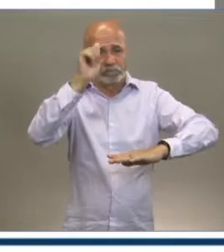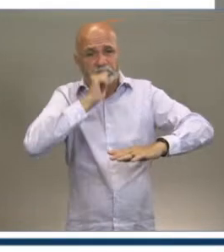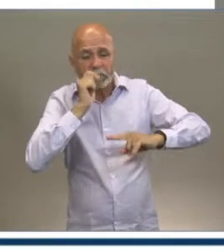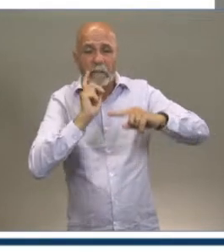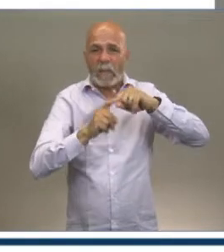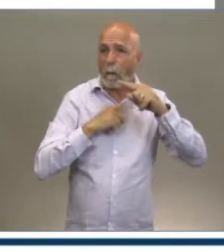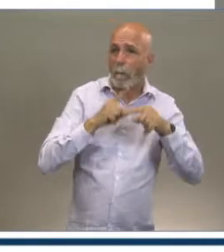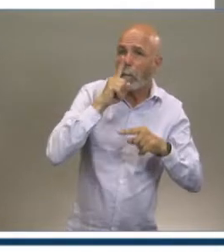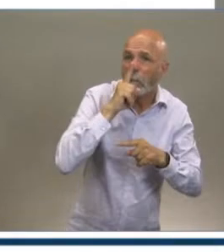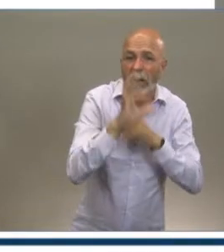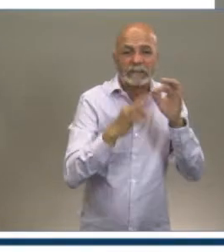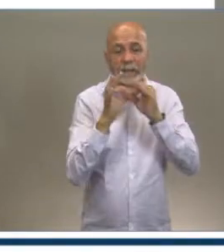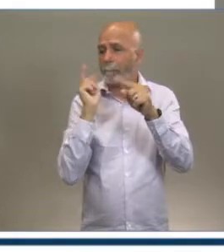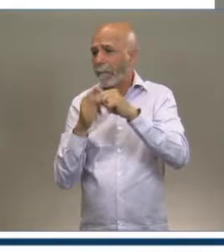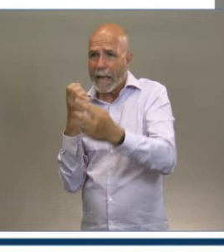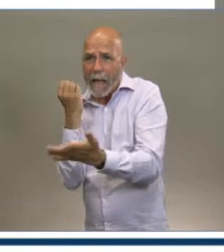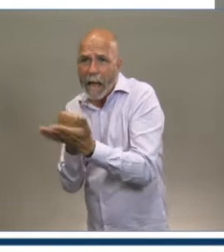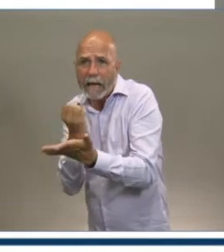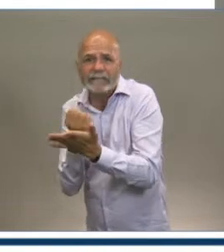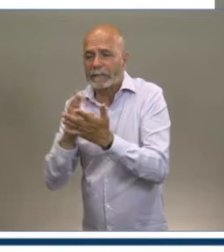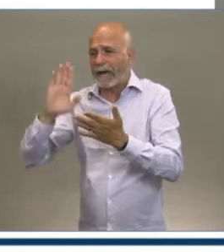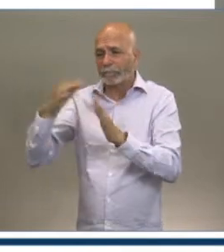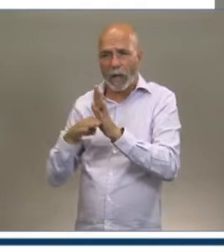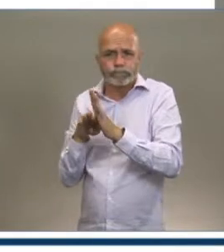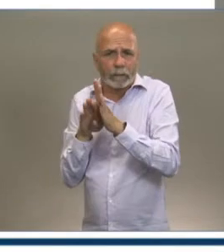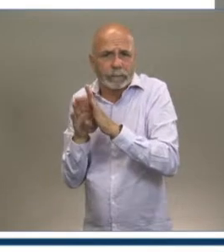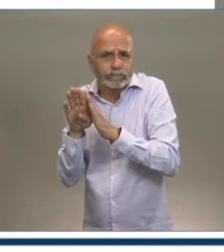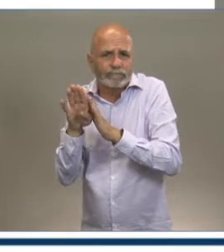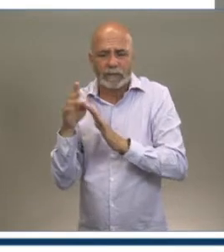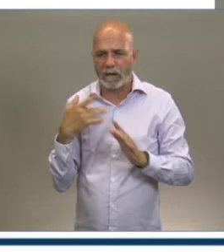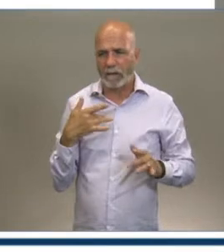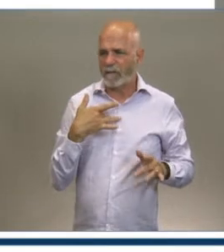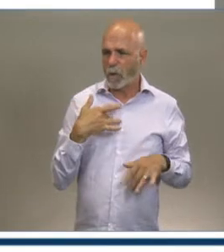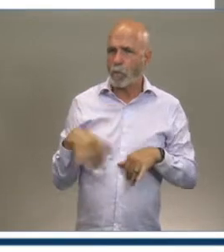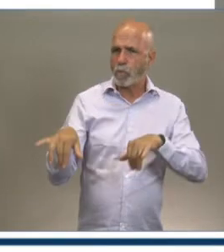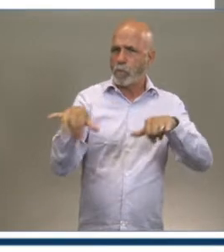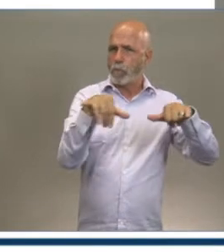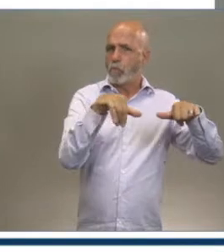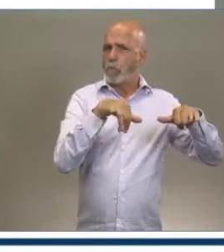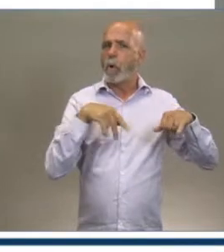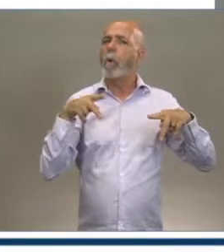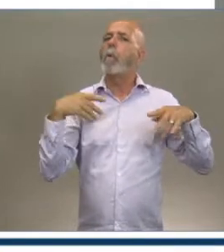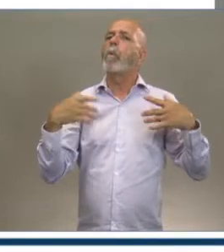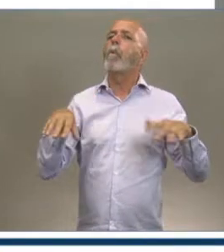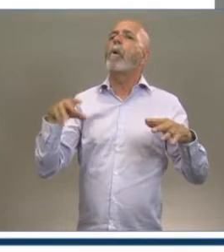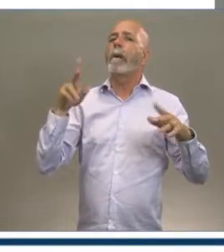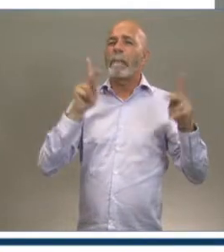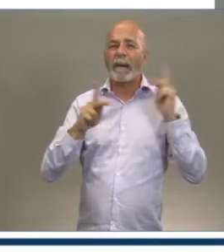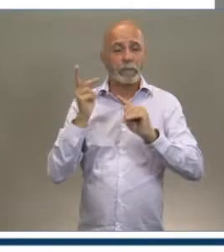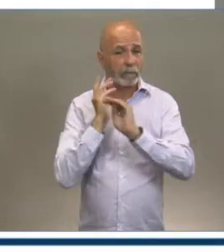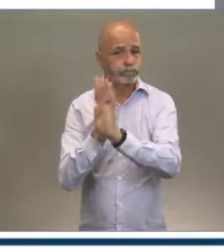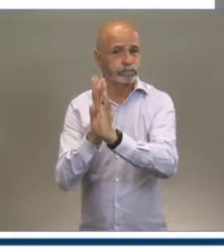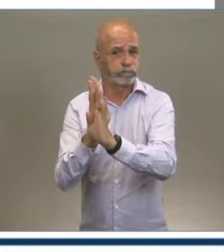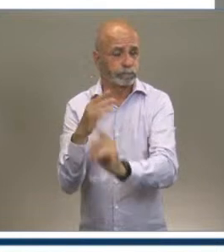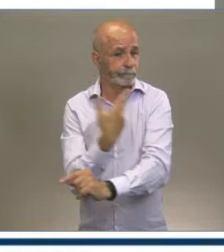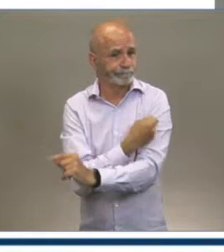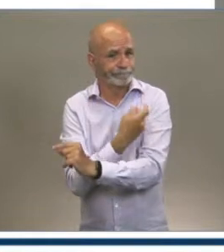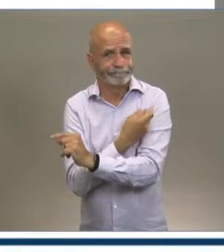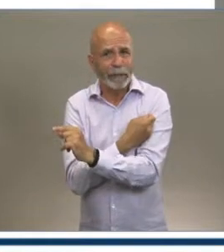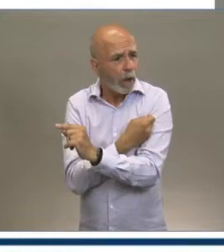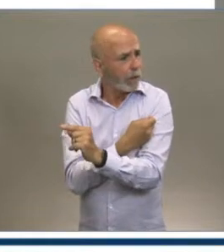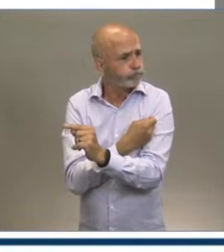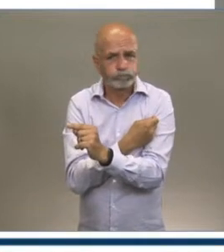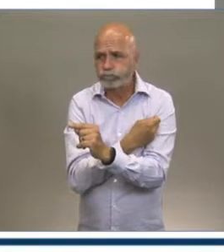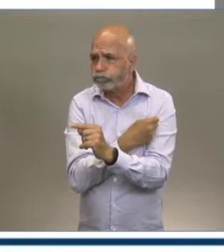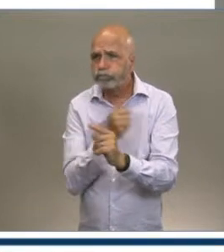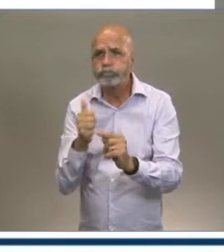economic recovery. And I believe we will also be recognized for our vaccine delivery program. 2